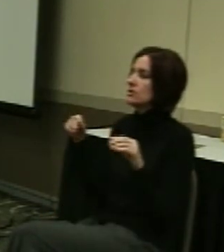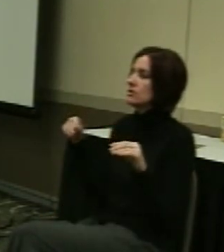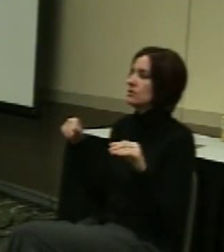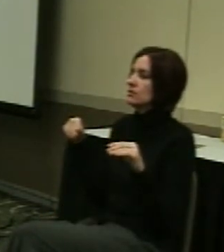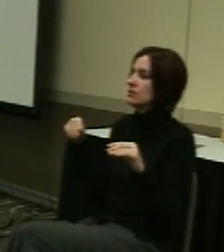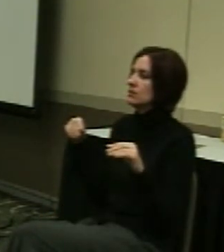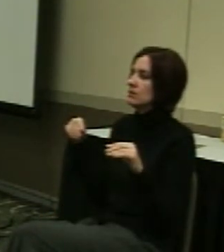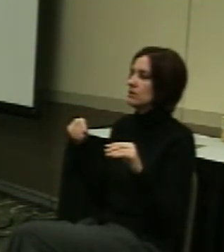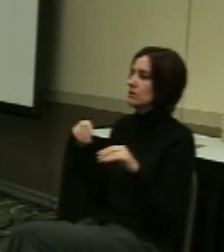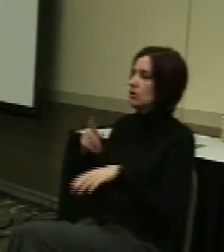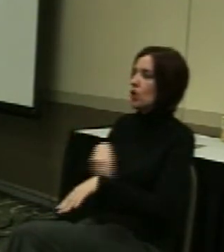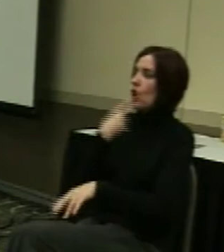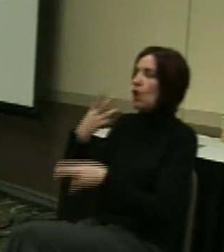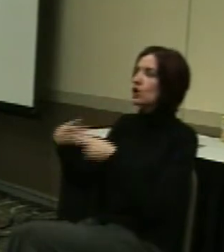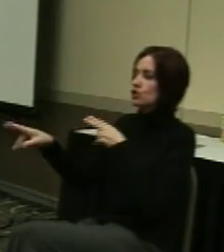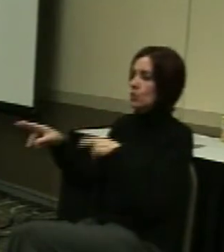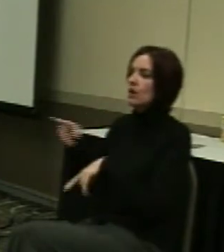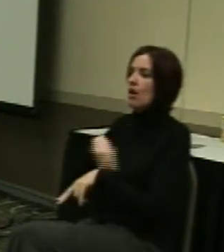long and one that is short.